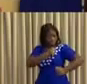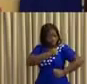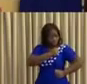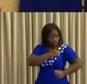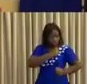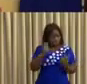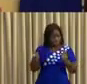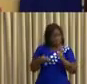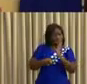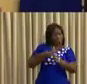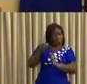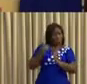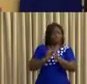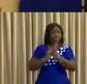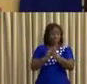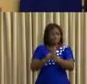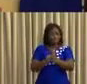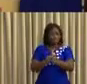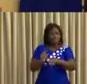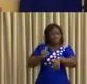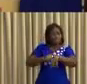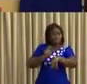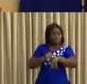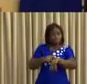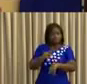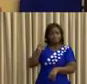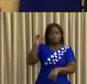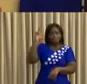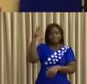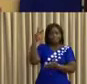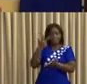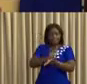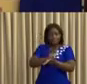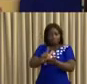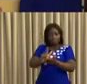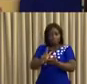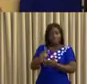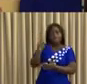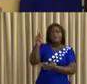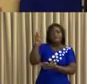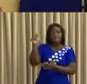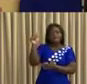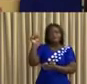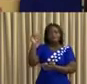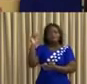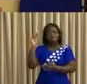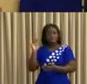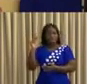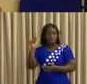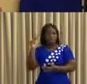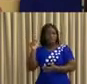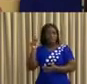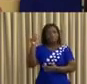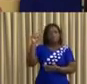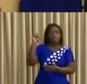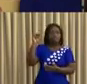development, for example, during the period of the three-week lockdown of Accra, Temakasua, and Kumasi, led to